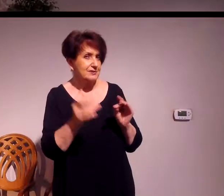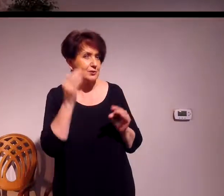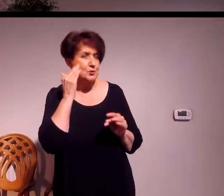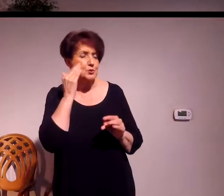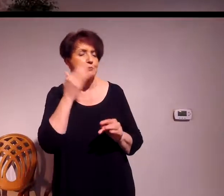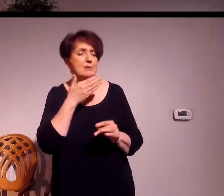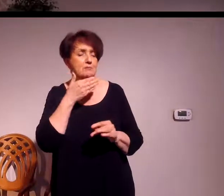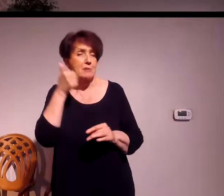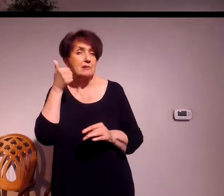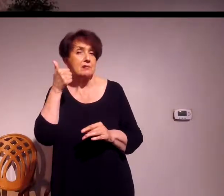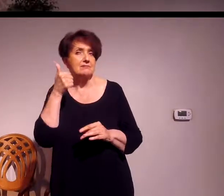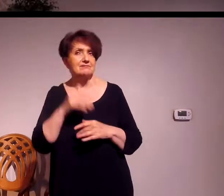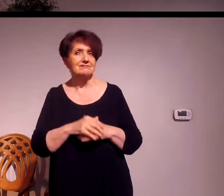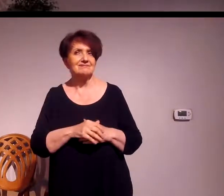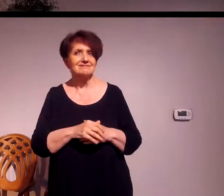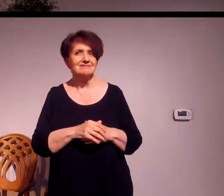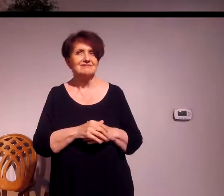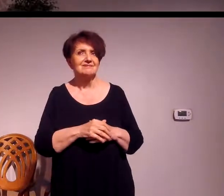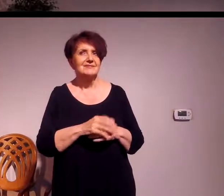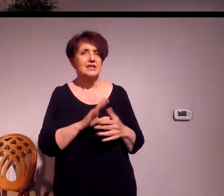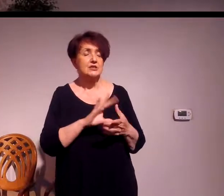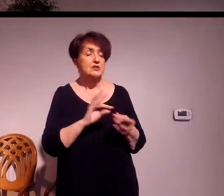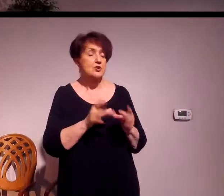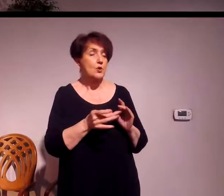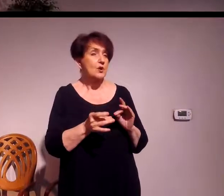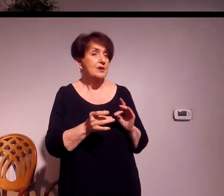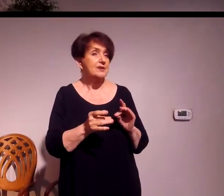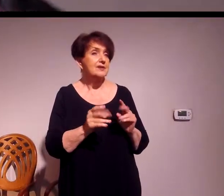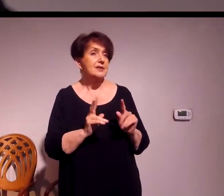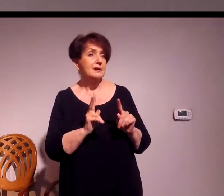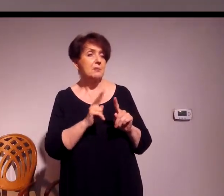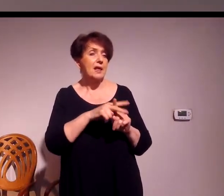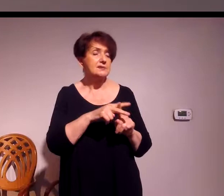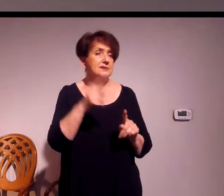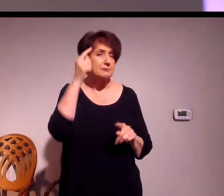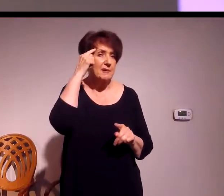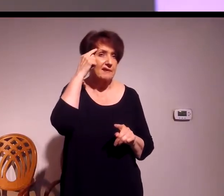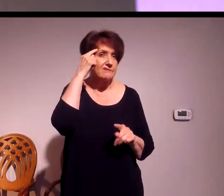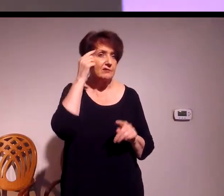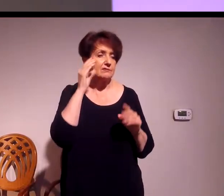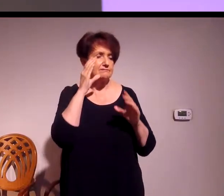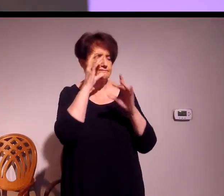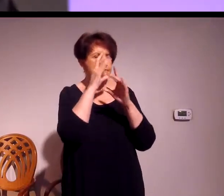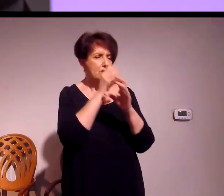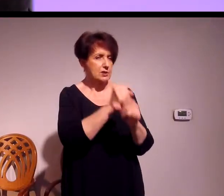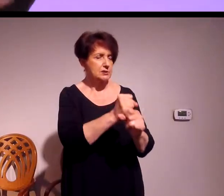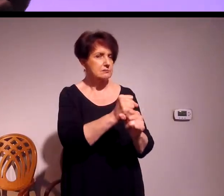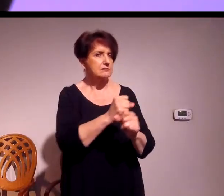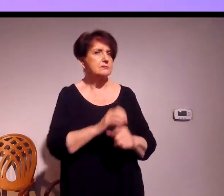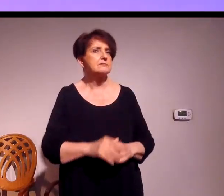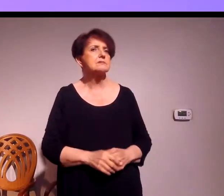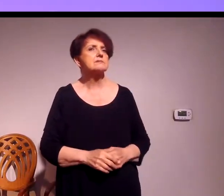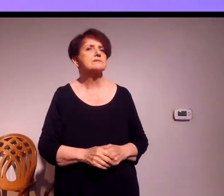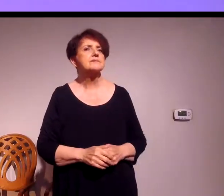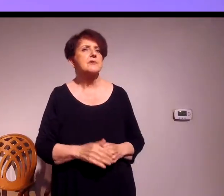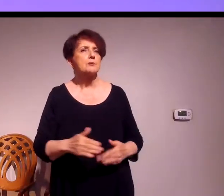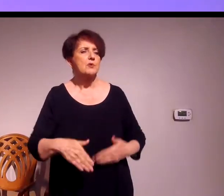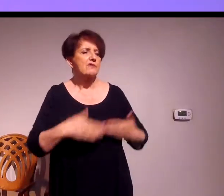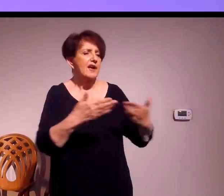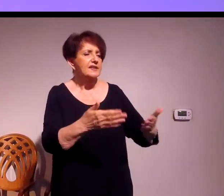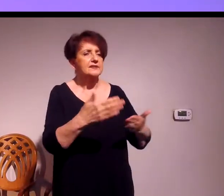okay? And it's a story that I think really applies to being mindful and being focused on what we want to do and providing